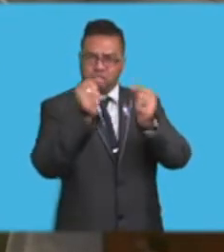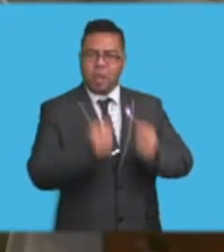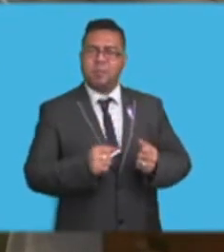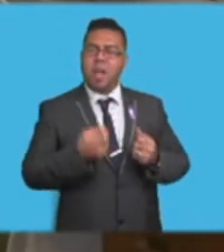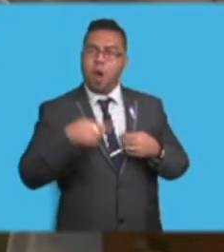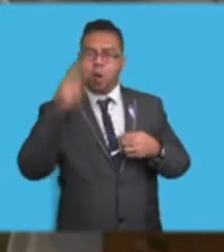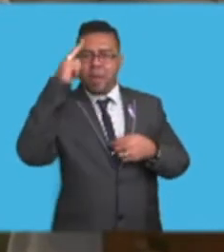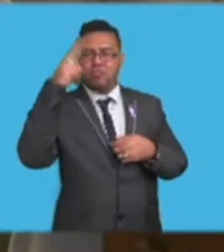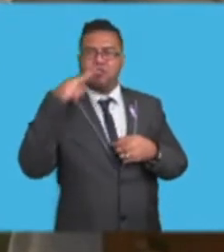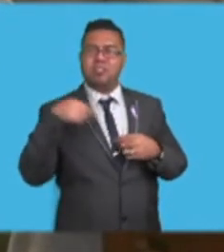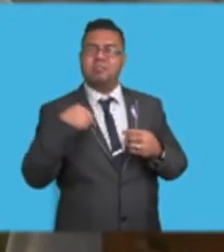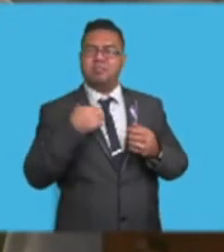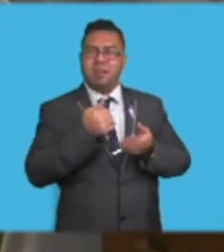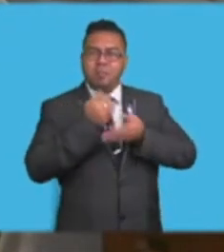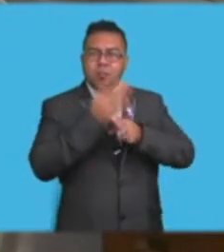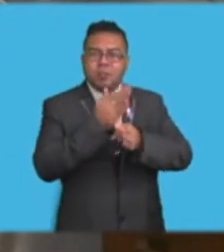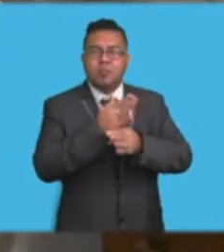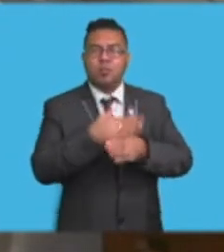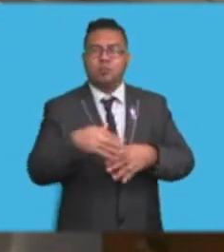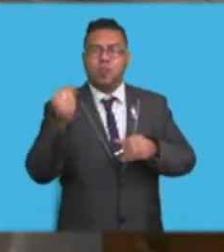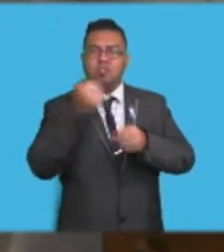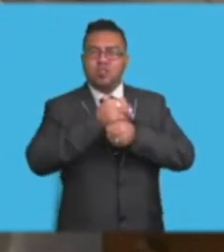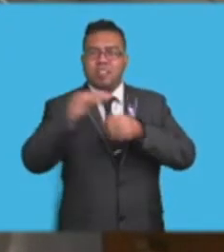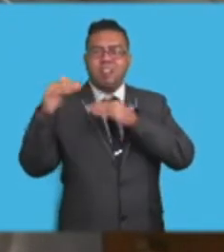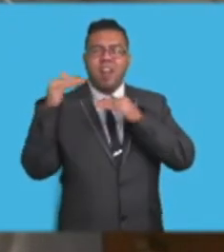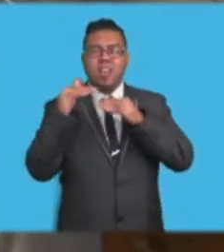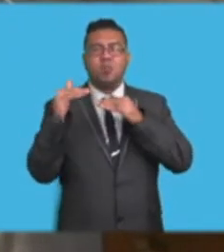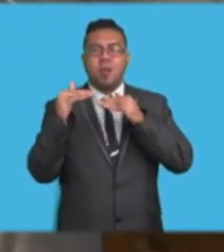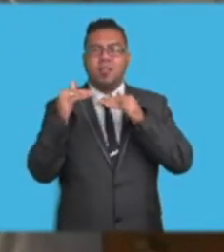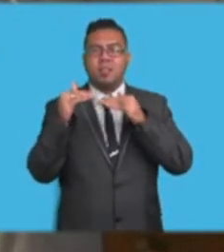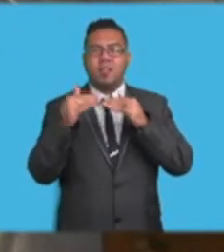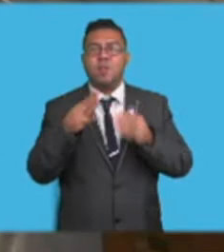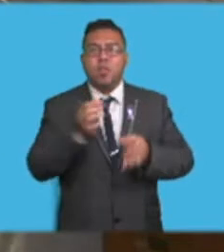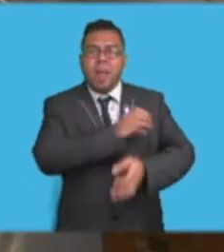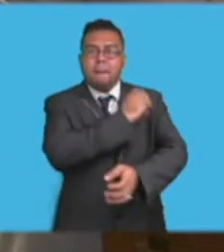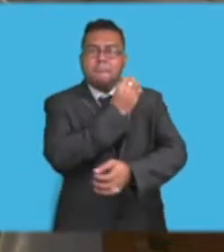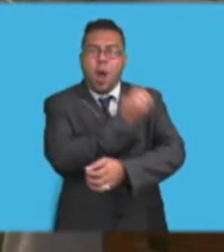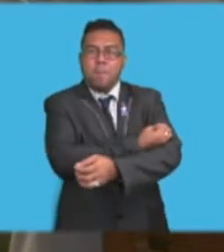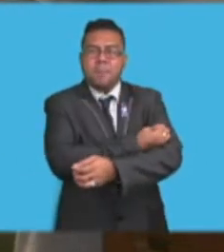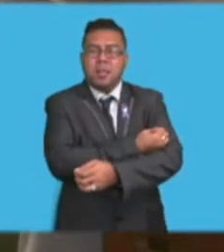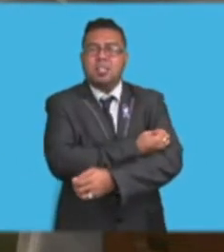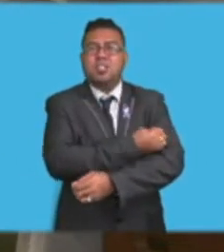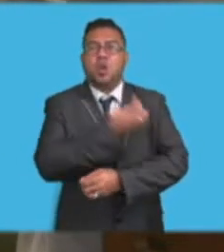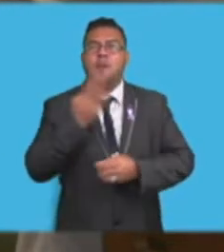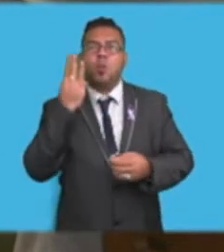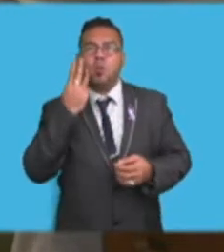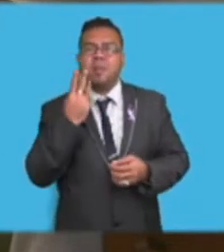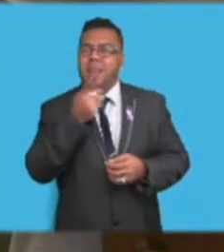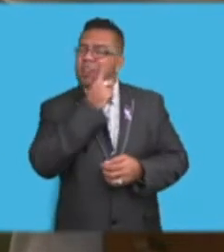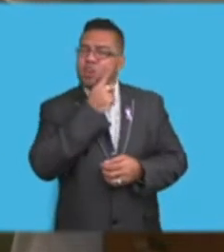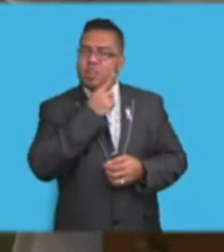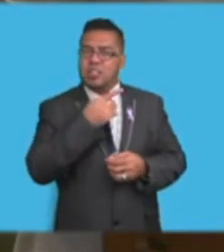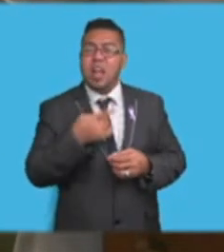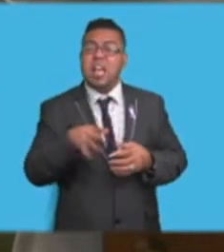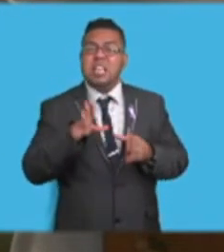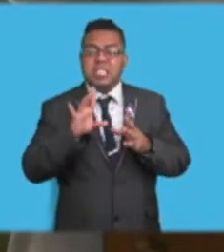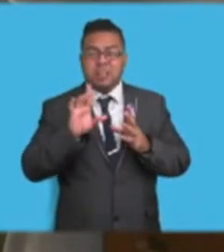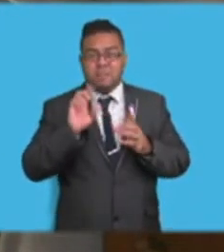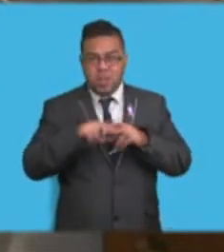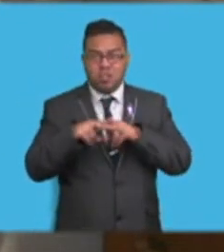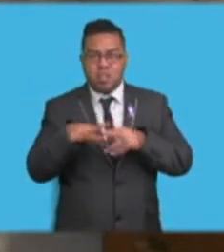efforts towards gender equality and the empowerment of women and girls. Madam Speaker, Fiji became a party to CEDAW